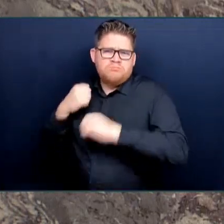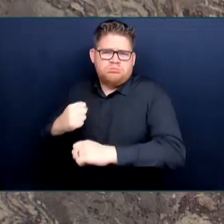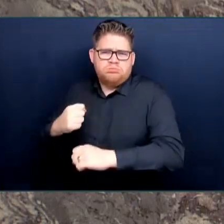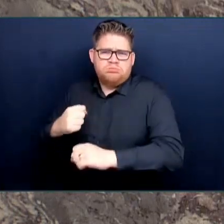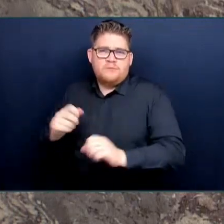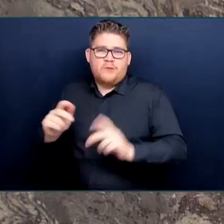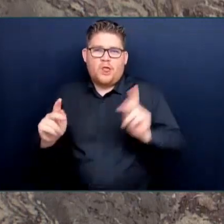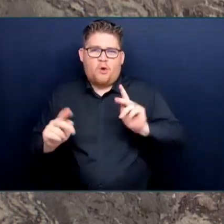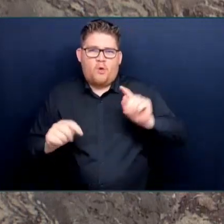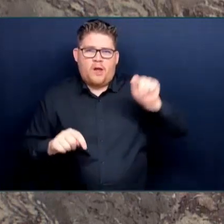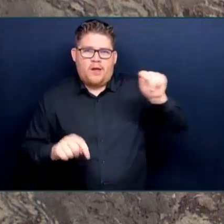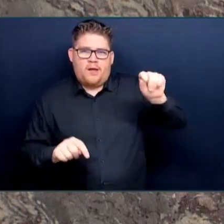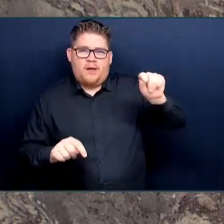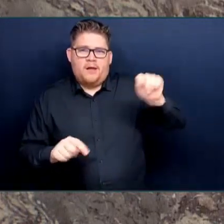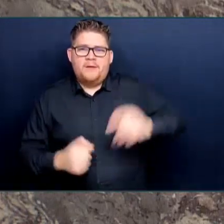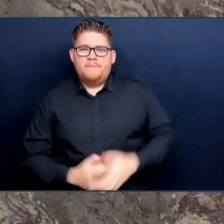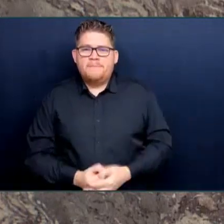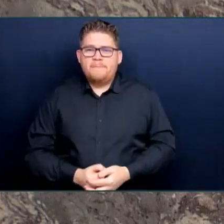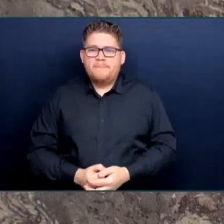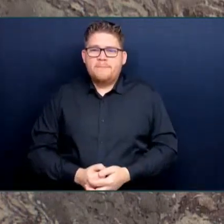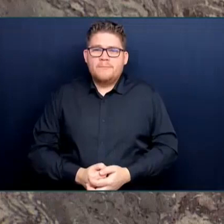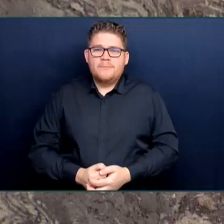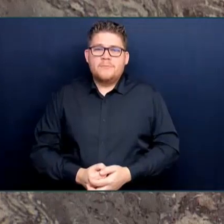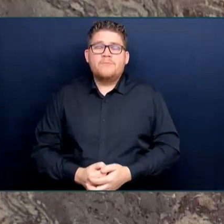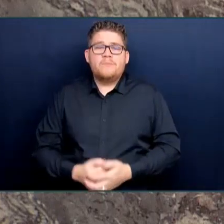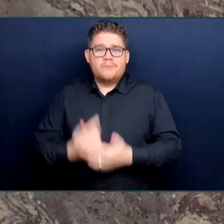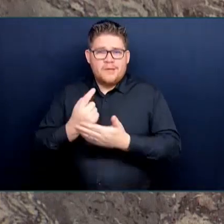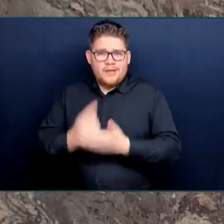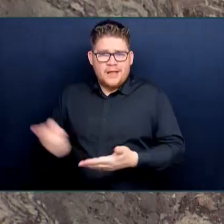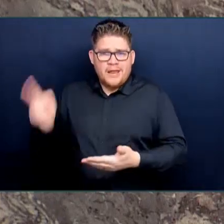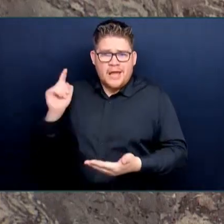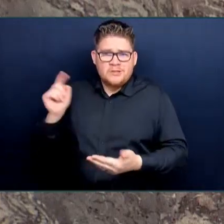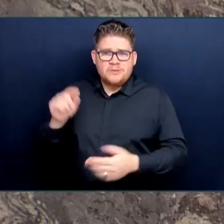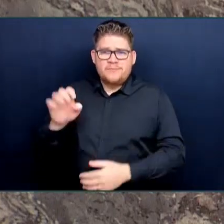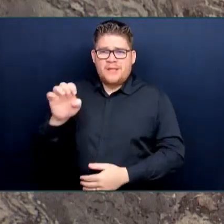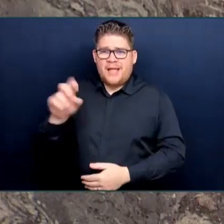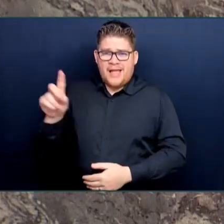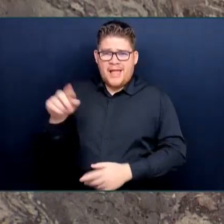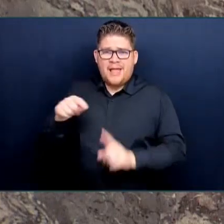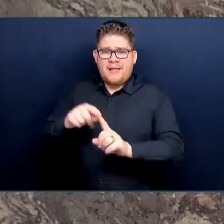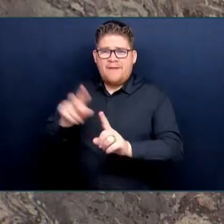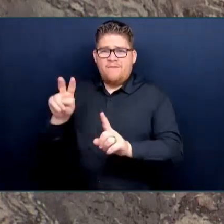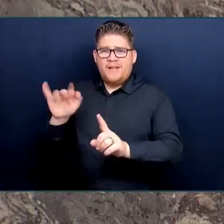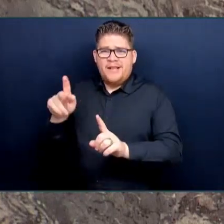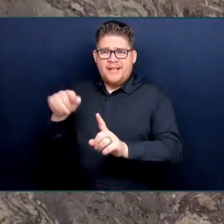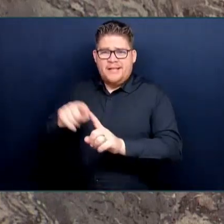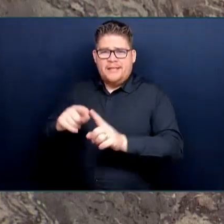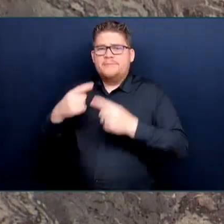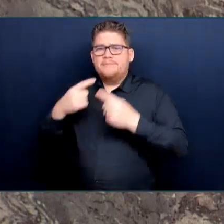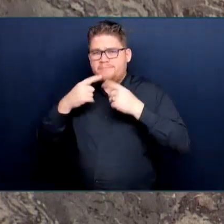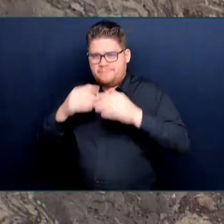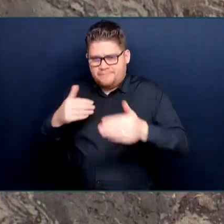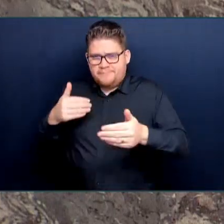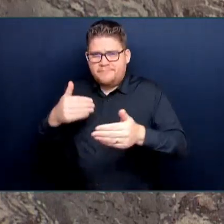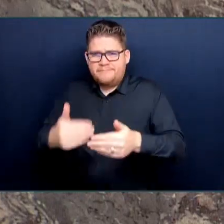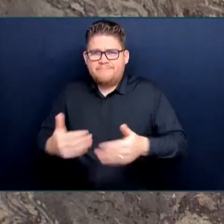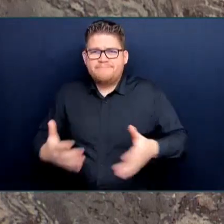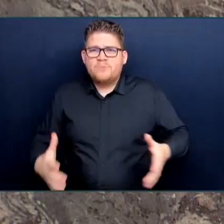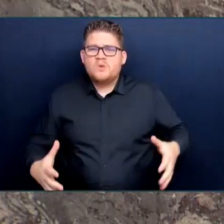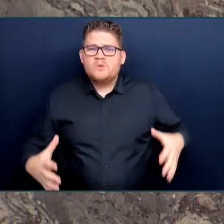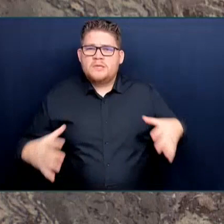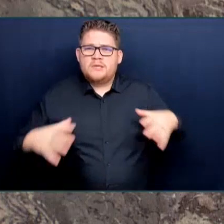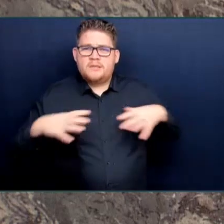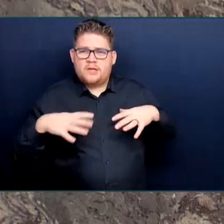Ed and Vicky announced their impending retirement. They will open their tasting room for a final month this